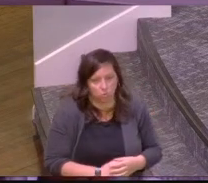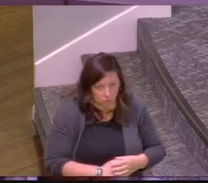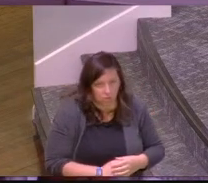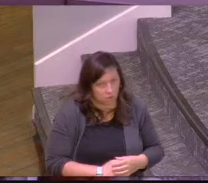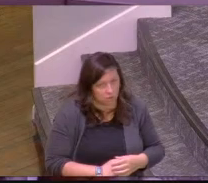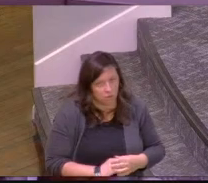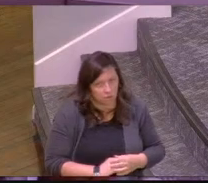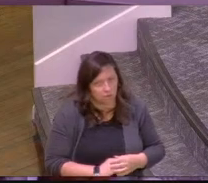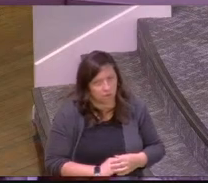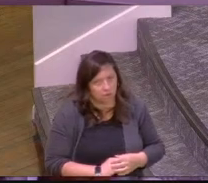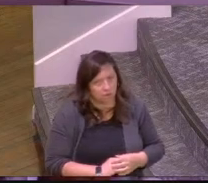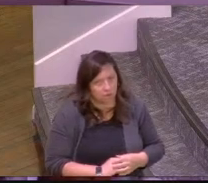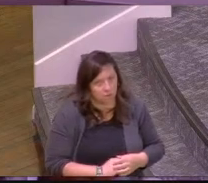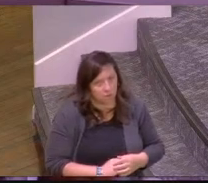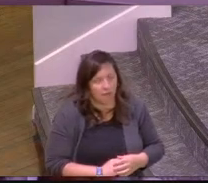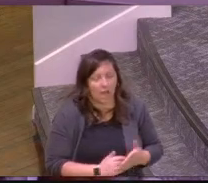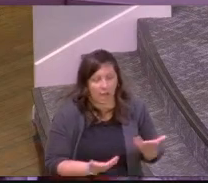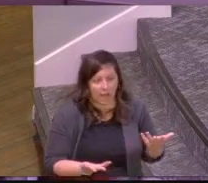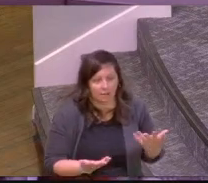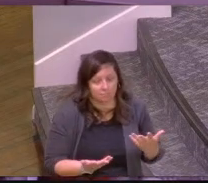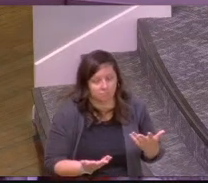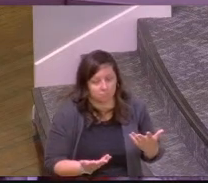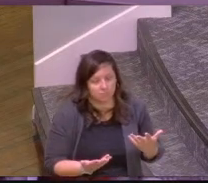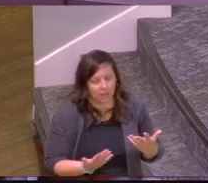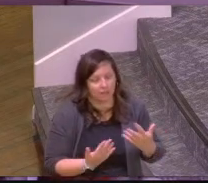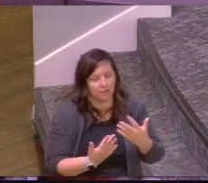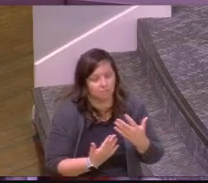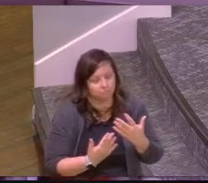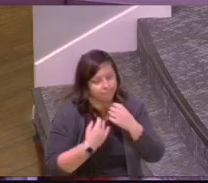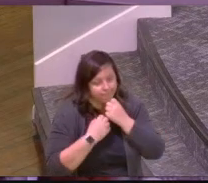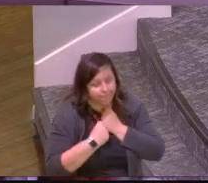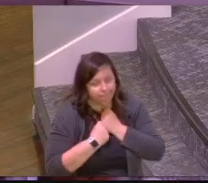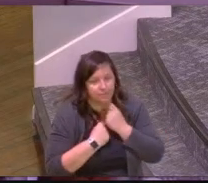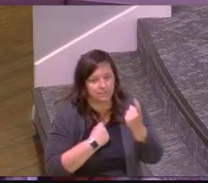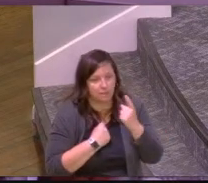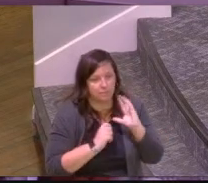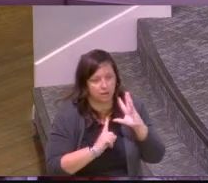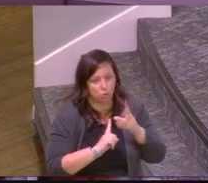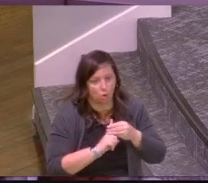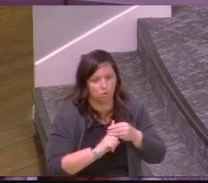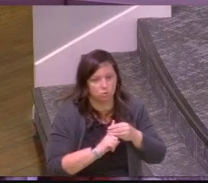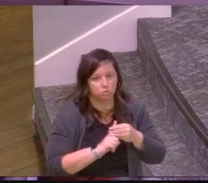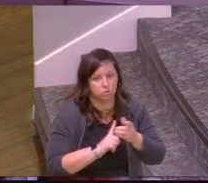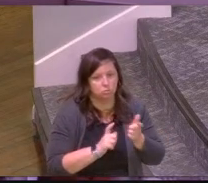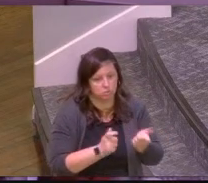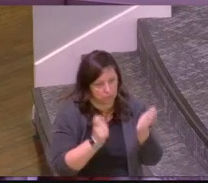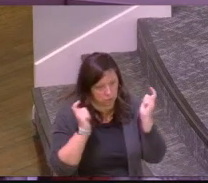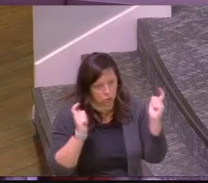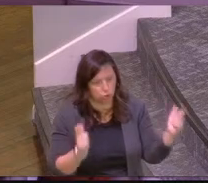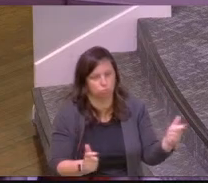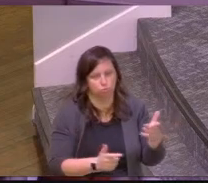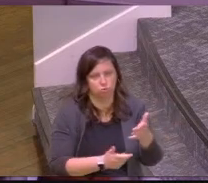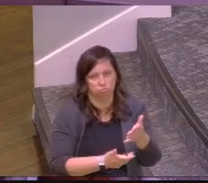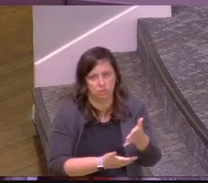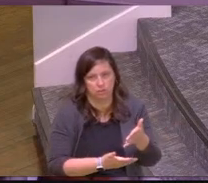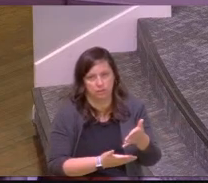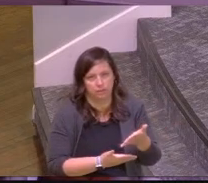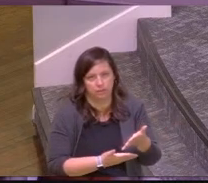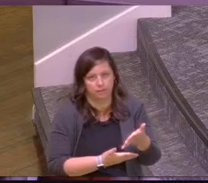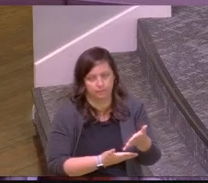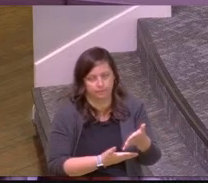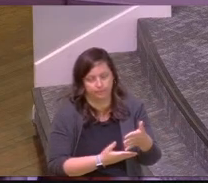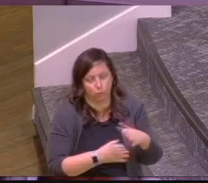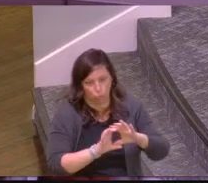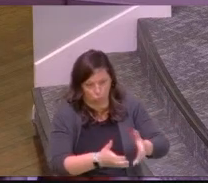And it means something culturally to a huge segment of our community, and certainly a huge set. The majority of our